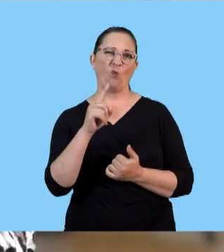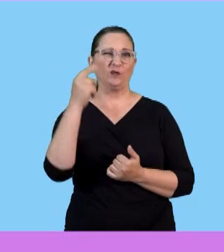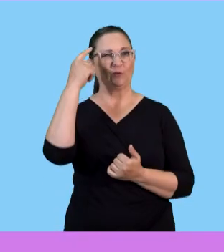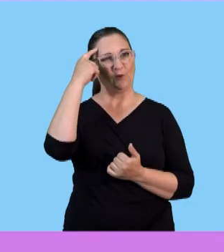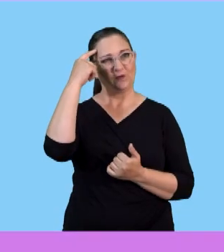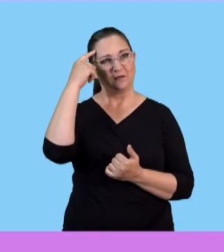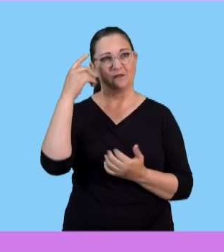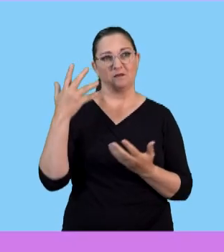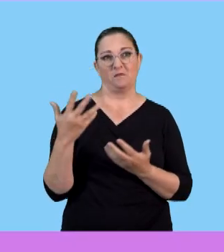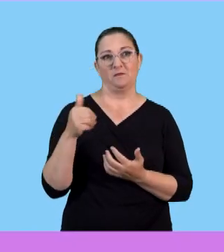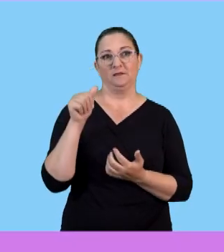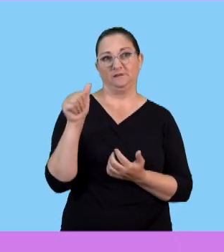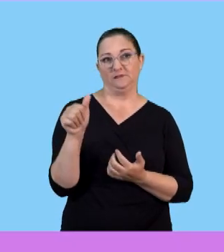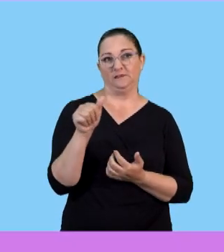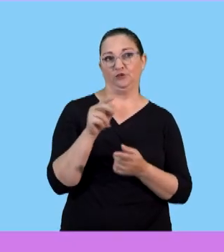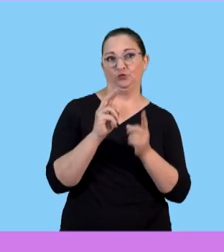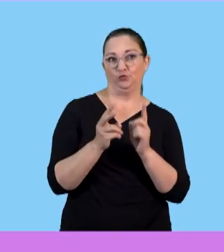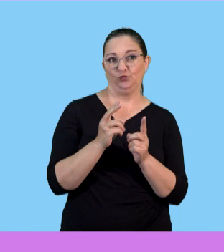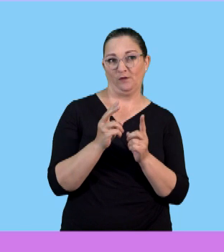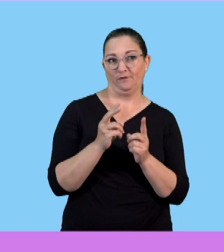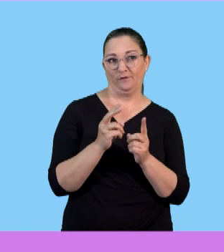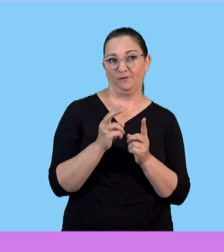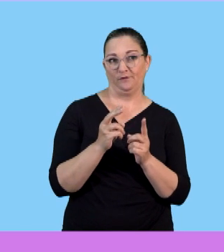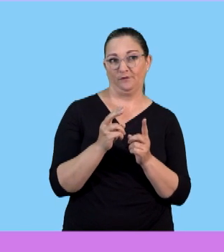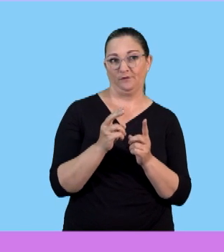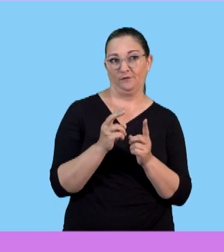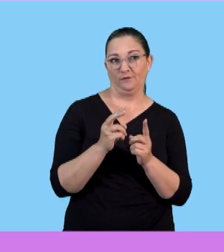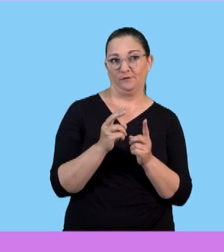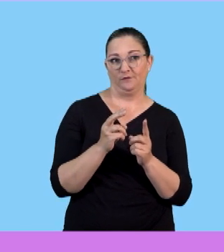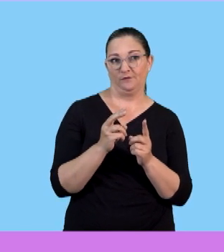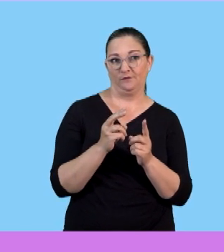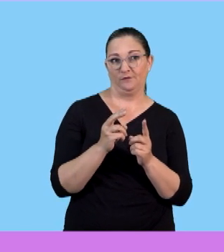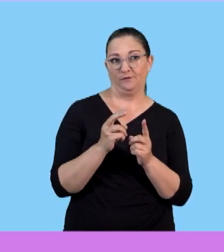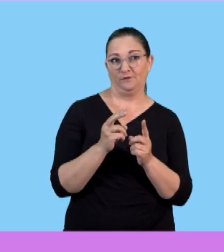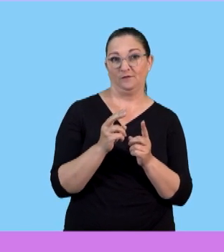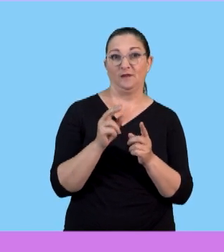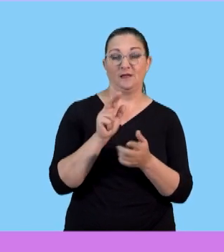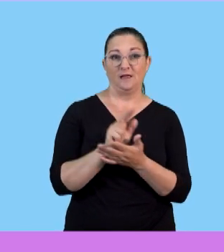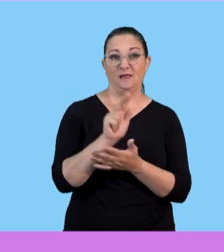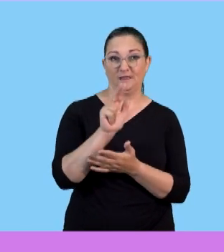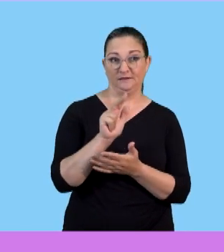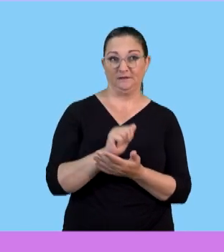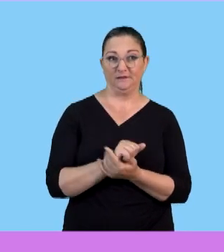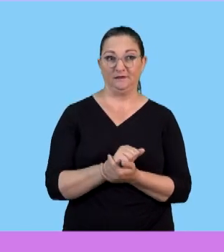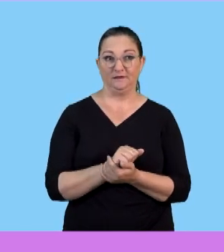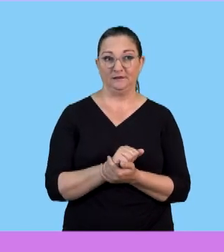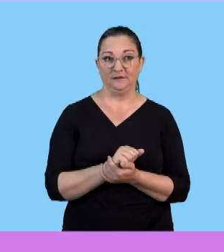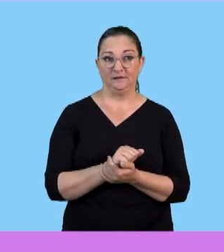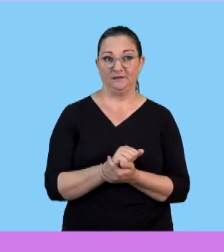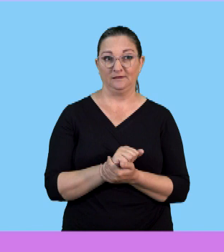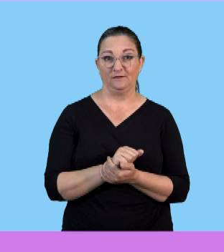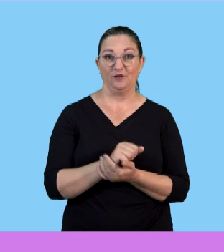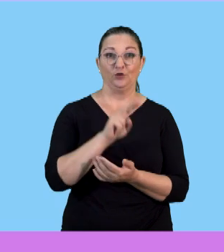be? It's going to be 6, 12, and then after 12 is 18